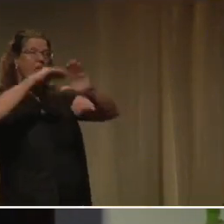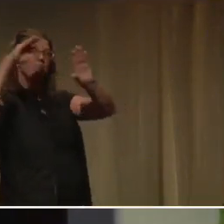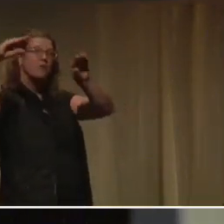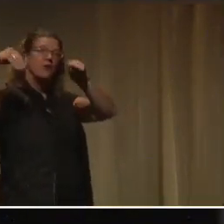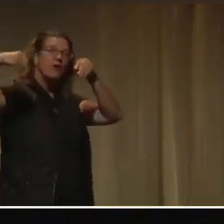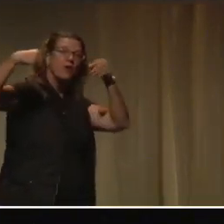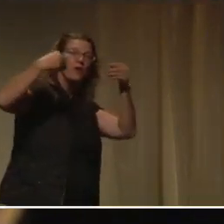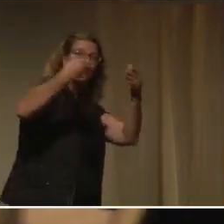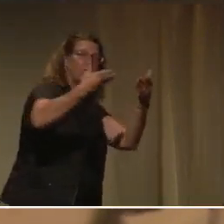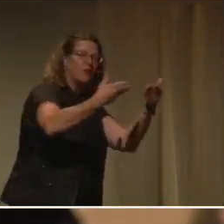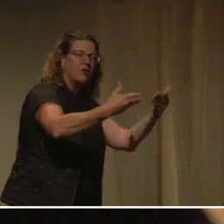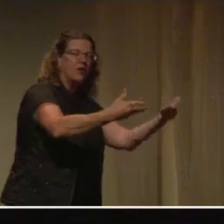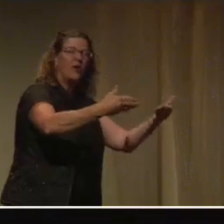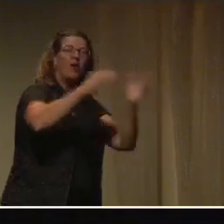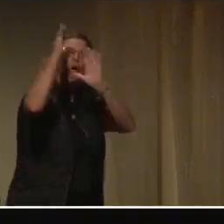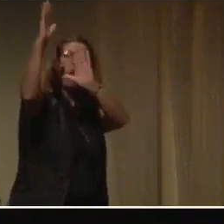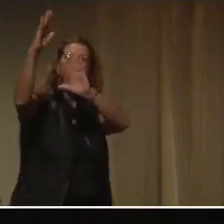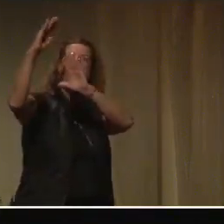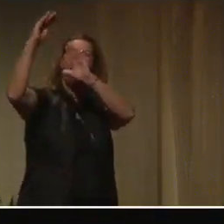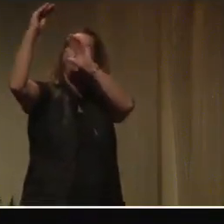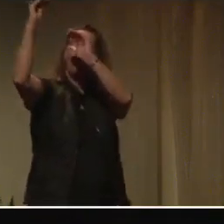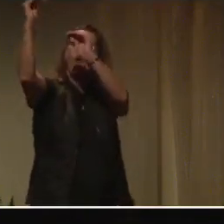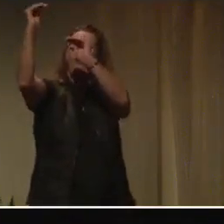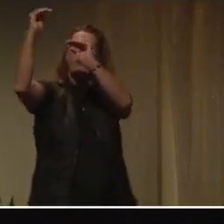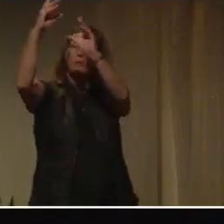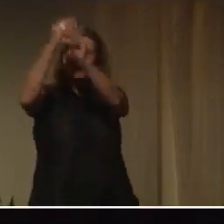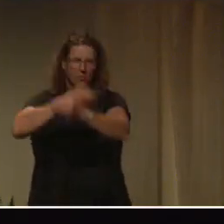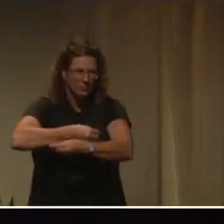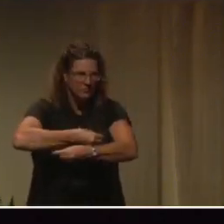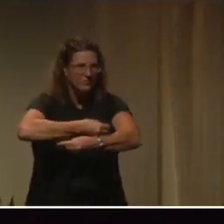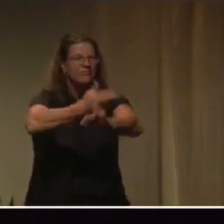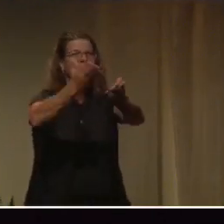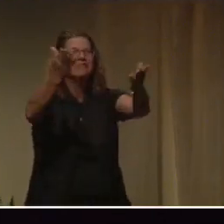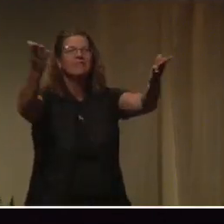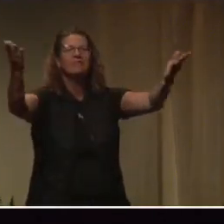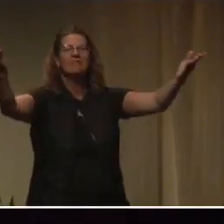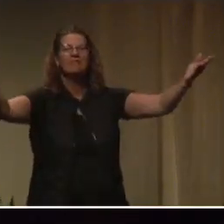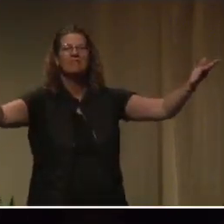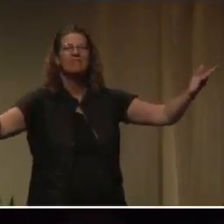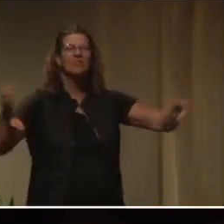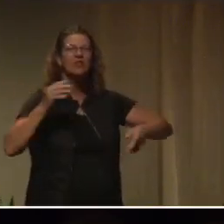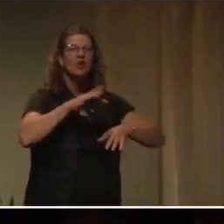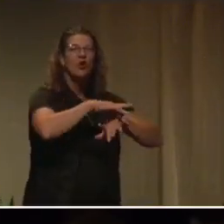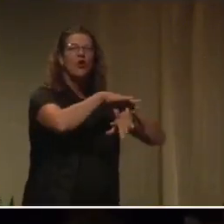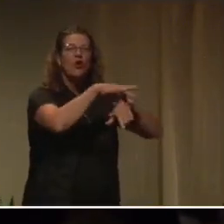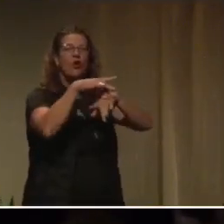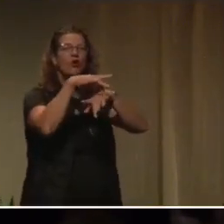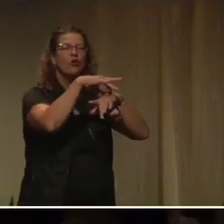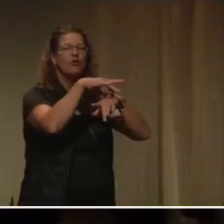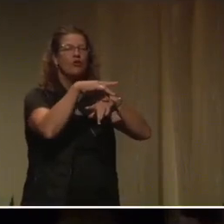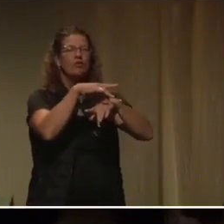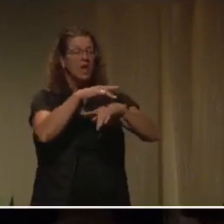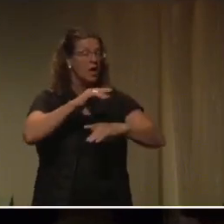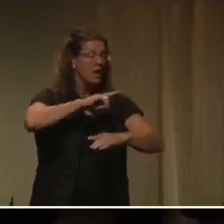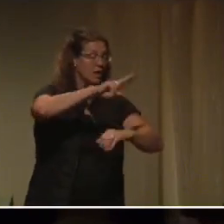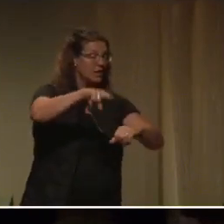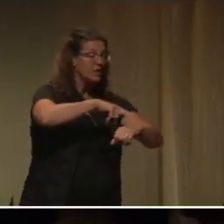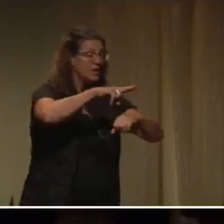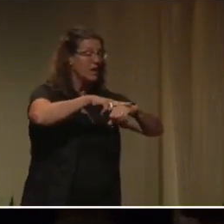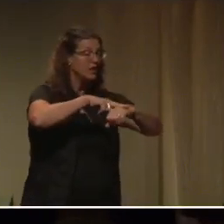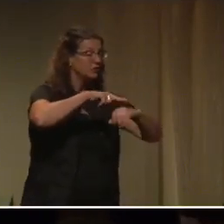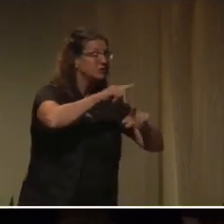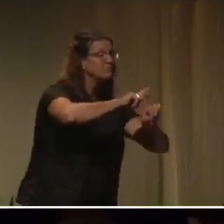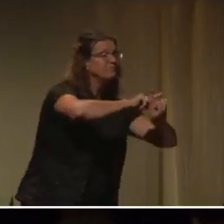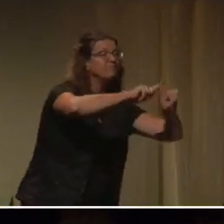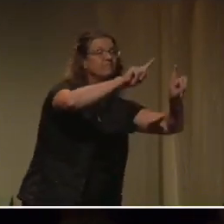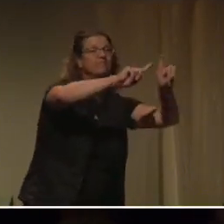consolation, oh, of all the earth thou art, dear